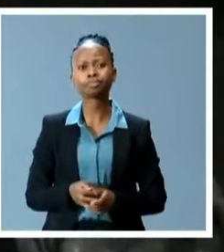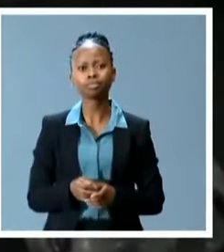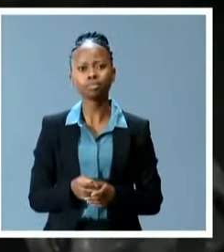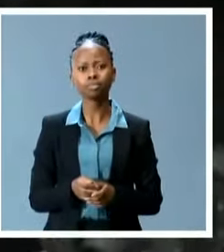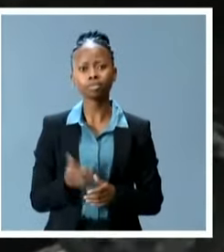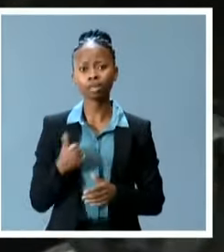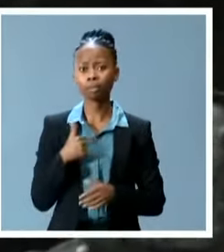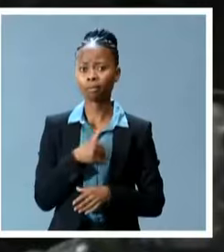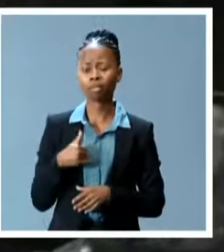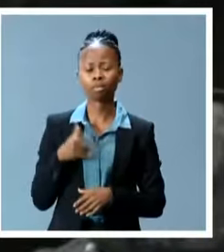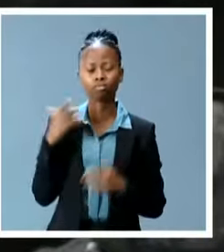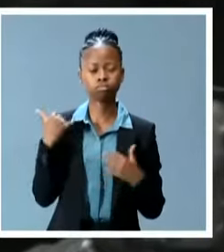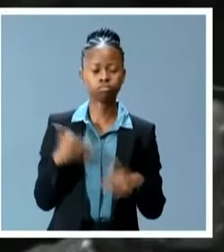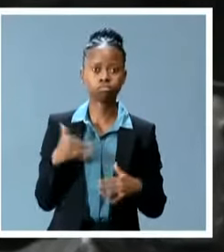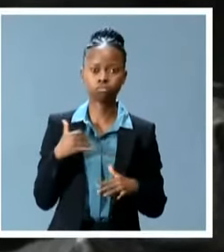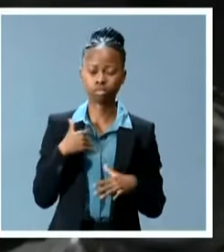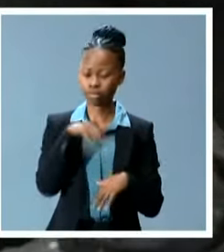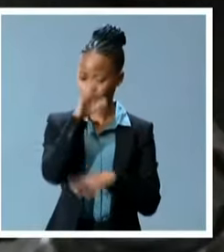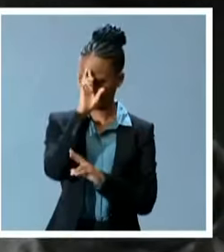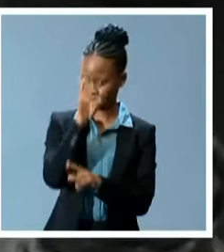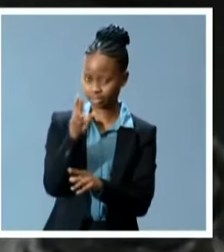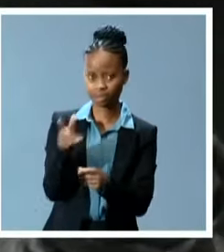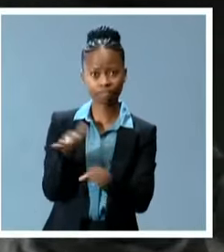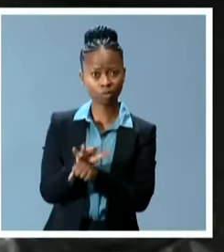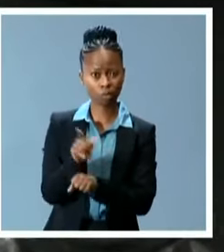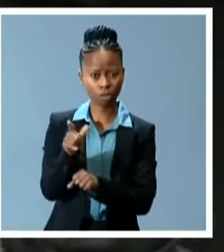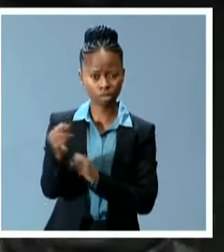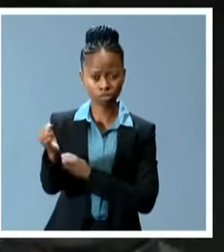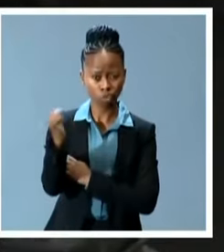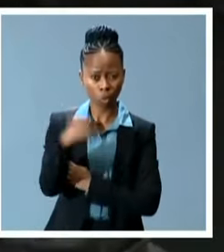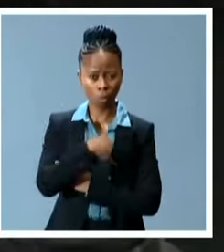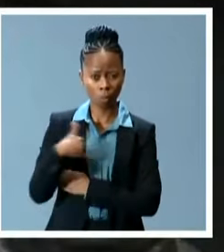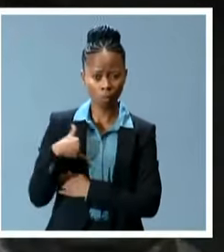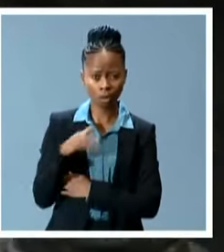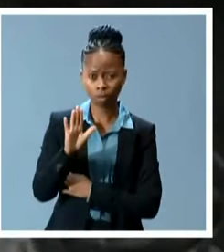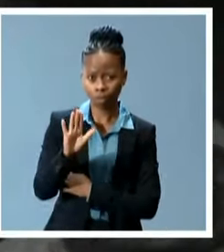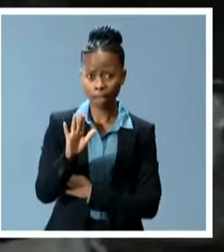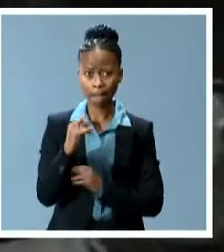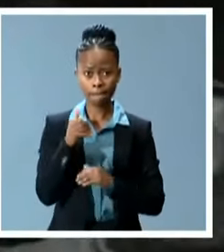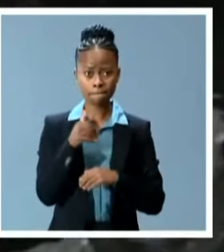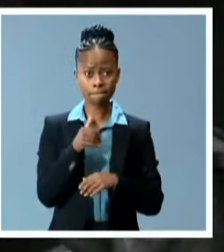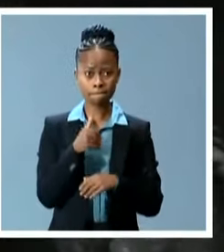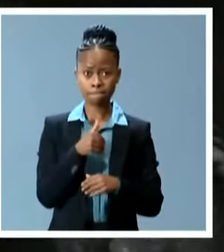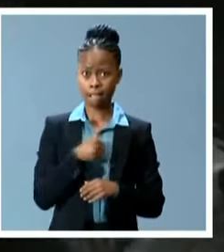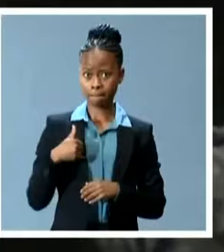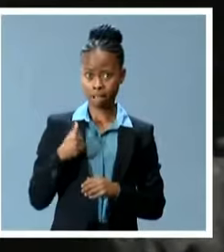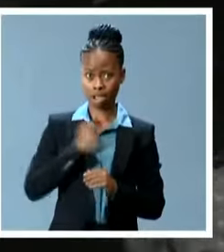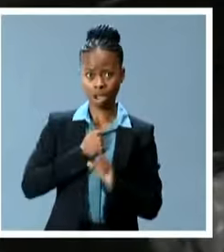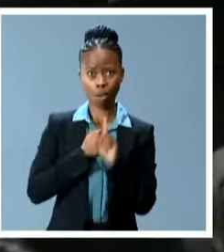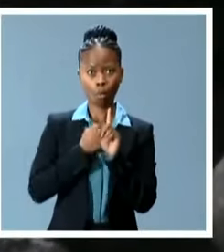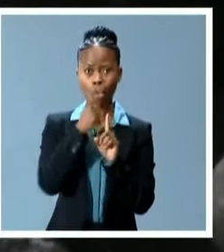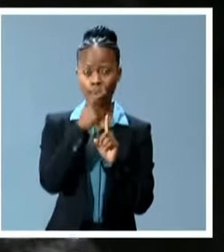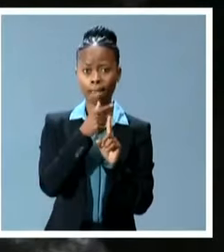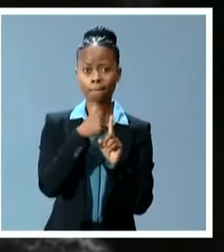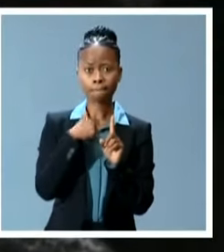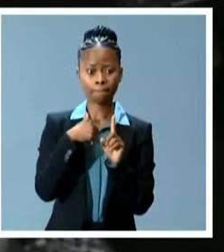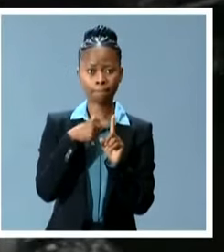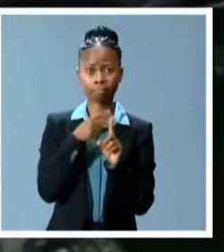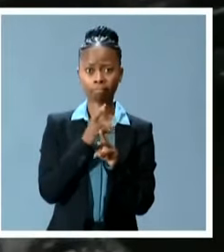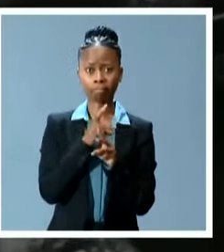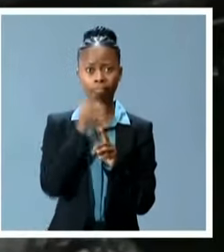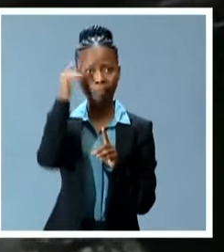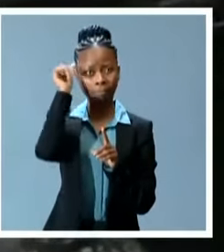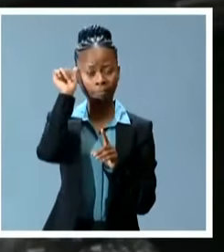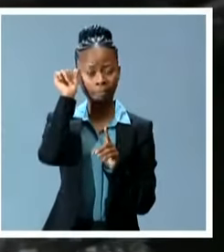tremendous respect that I have for her, her strength as a woman, that she was able to be a single parent, and she was able to put a smile on her